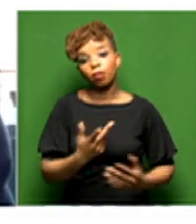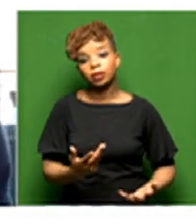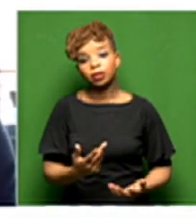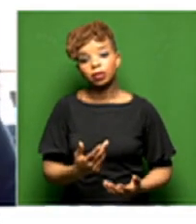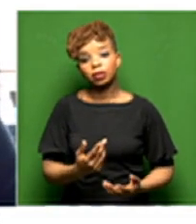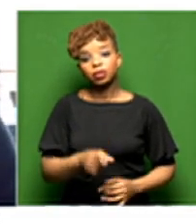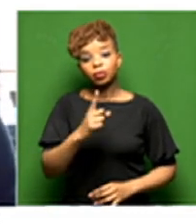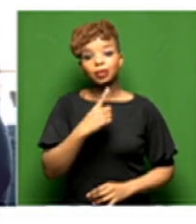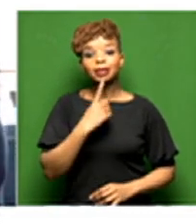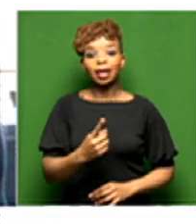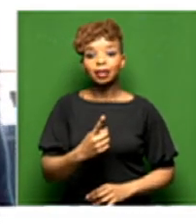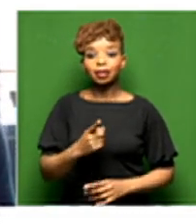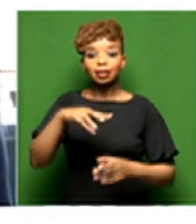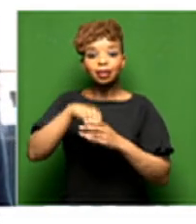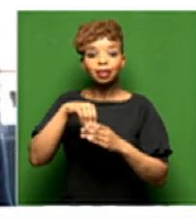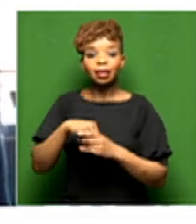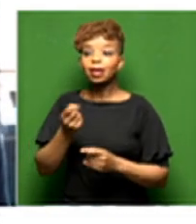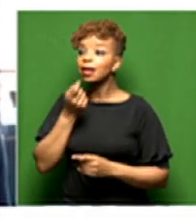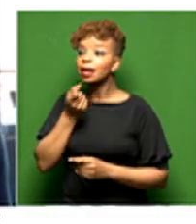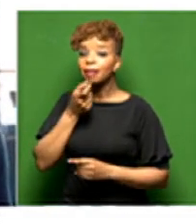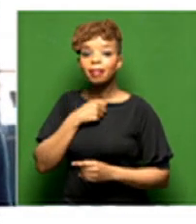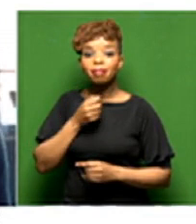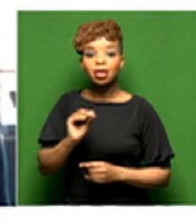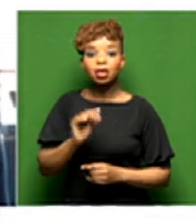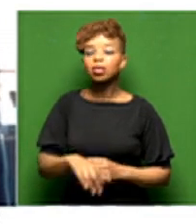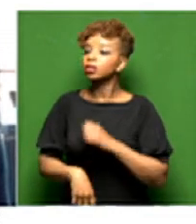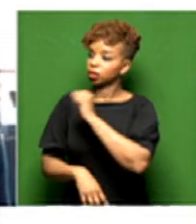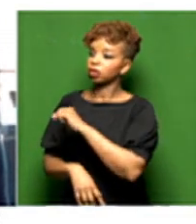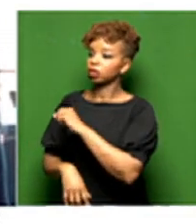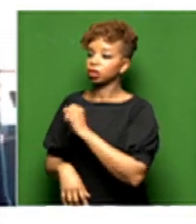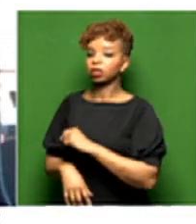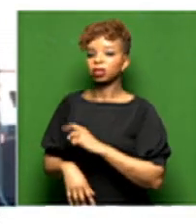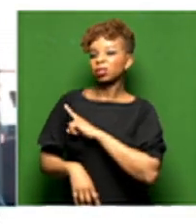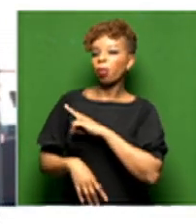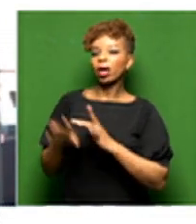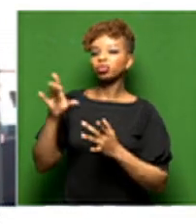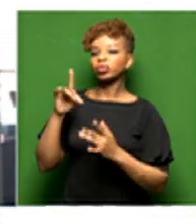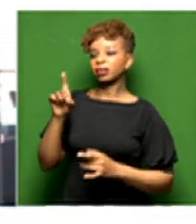what does the supplement contain? Yeah. And why those specific vitamins and minerals?